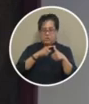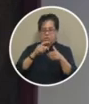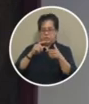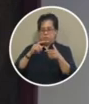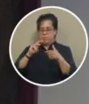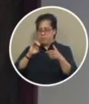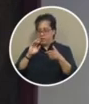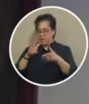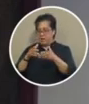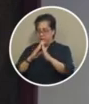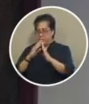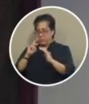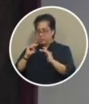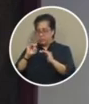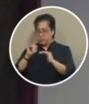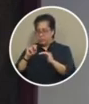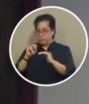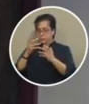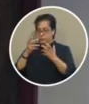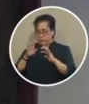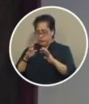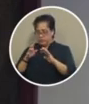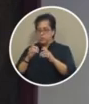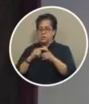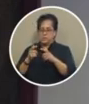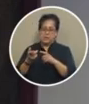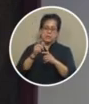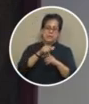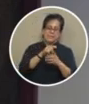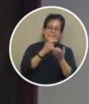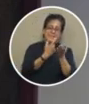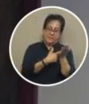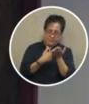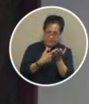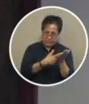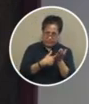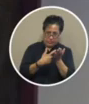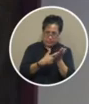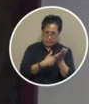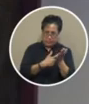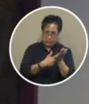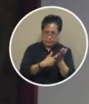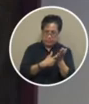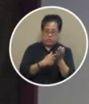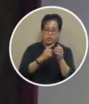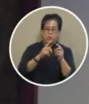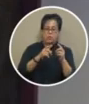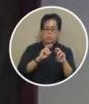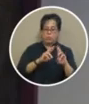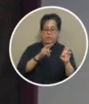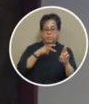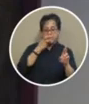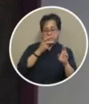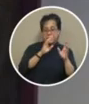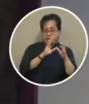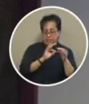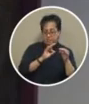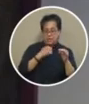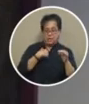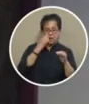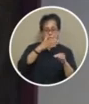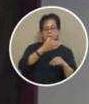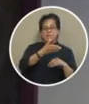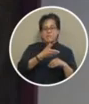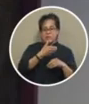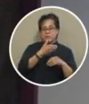motion. Once the motion has been made, the mayor will call for discussion. Once we're ready for public comment, I will invite